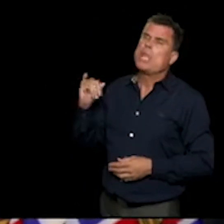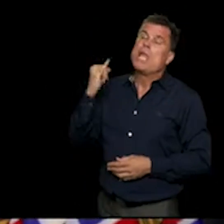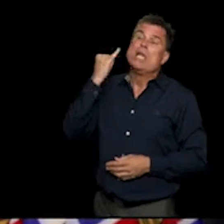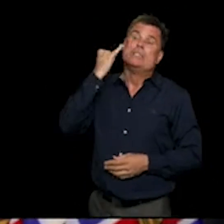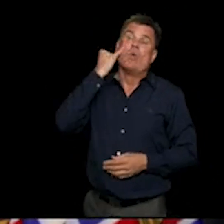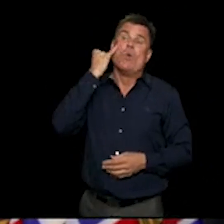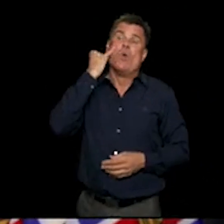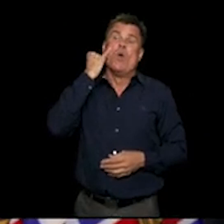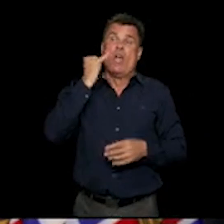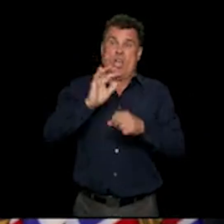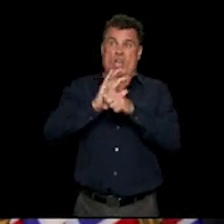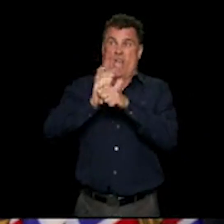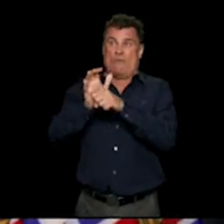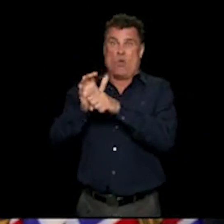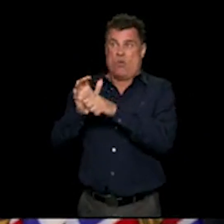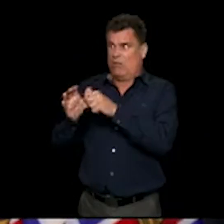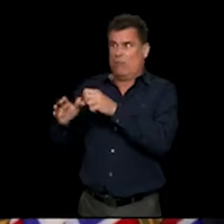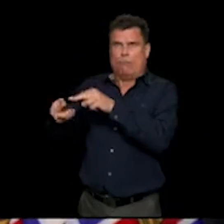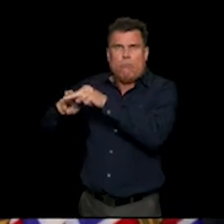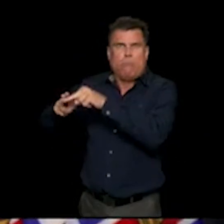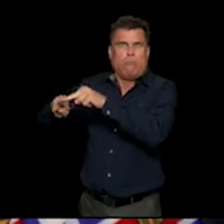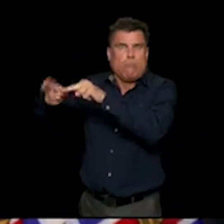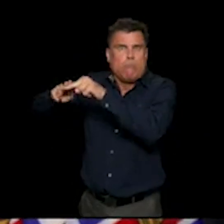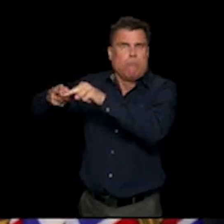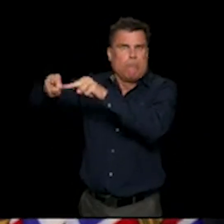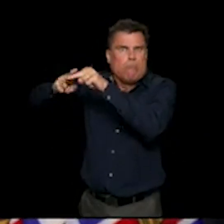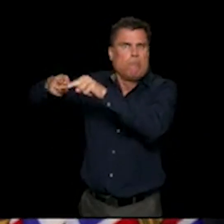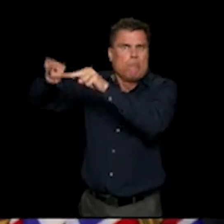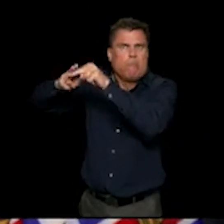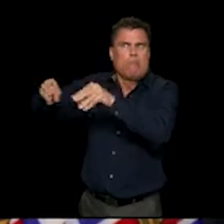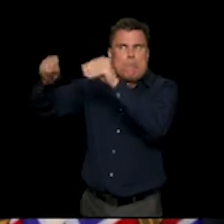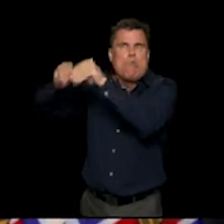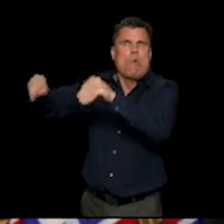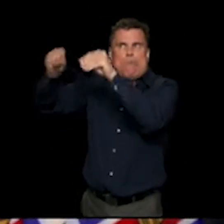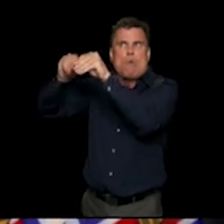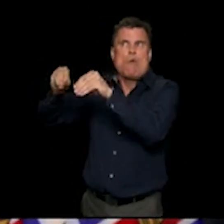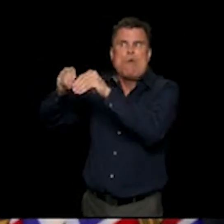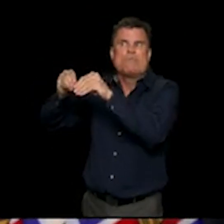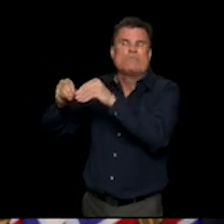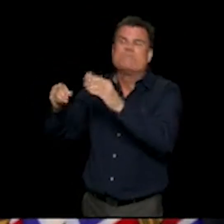place should the numbers continue to spike to a point where we have to lock everything down again?